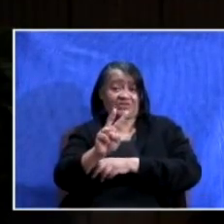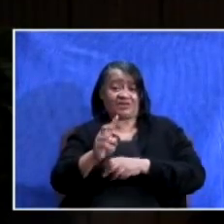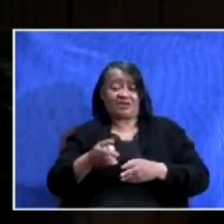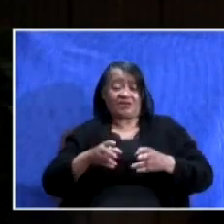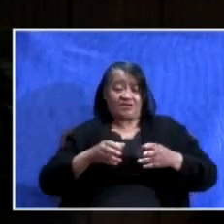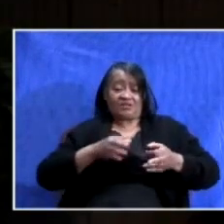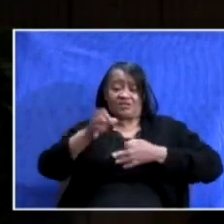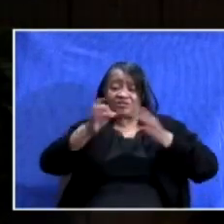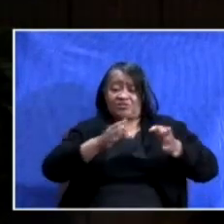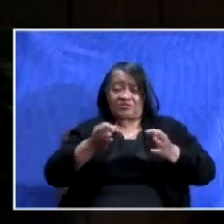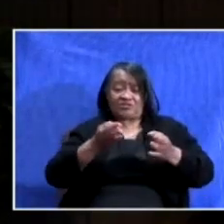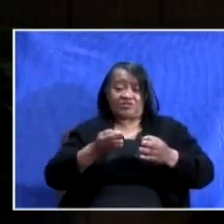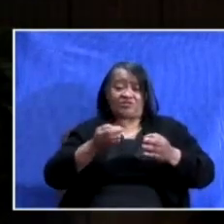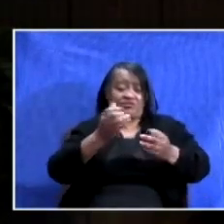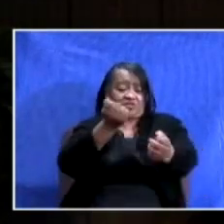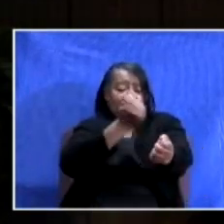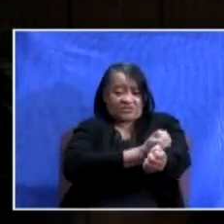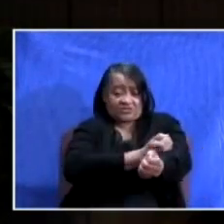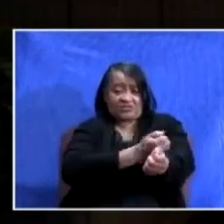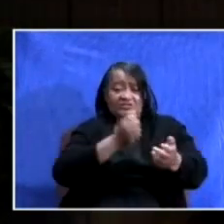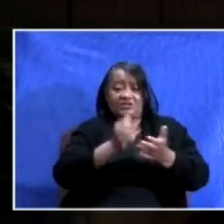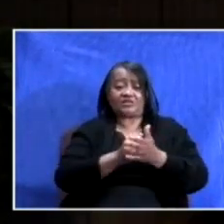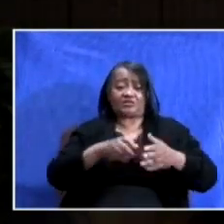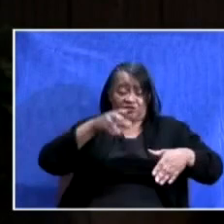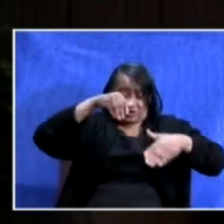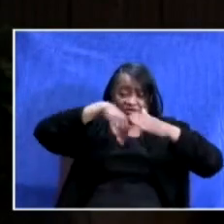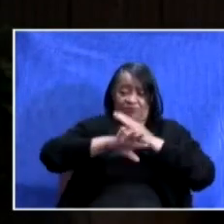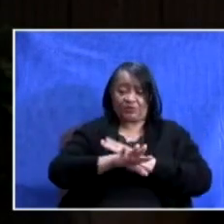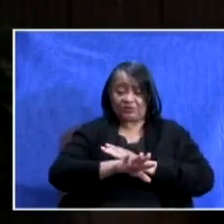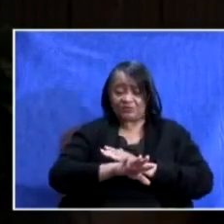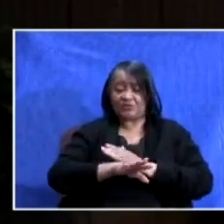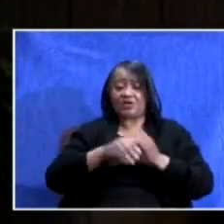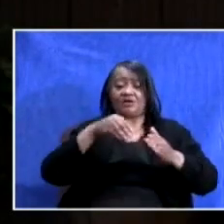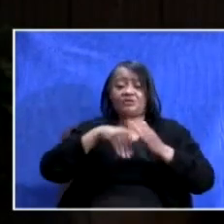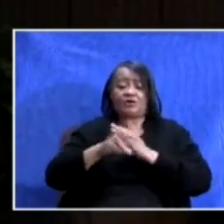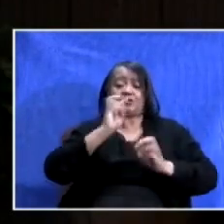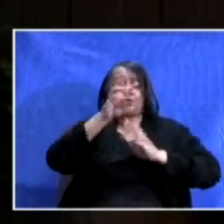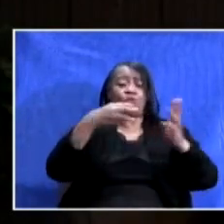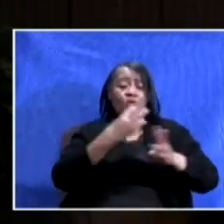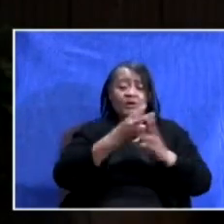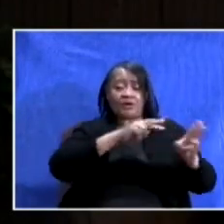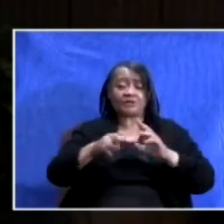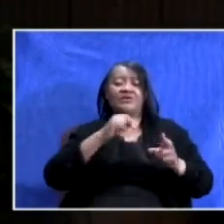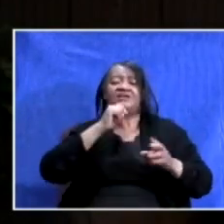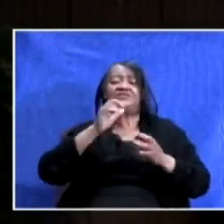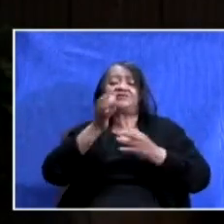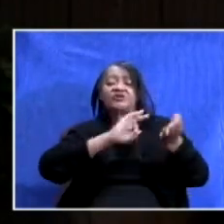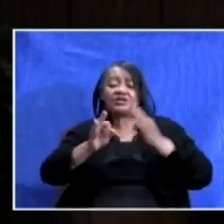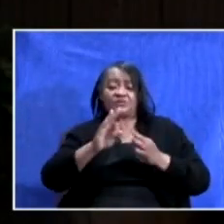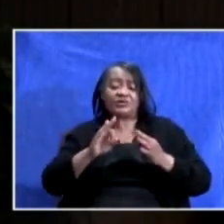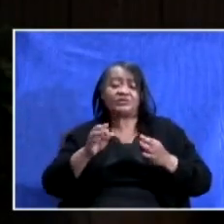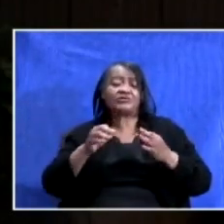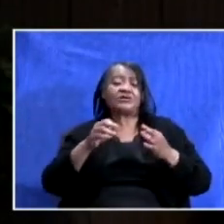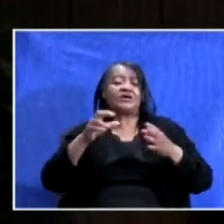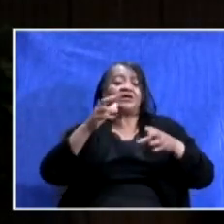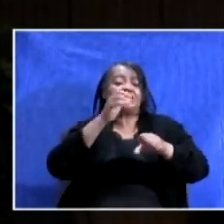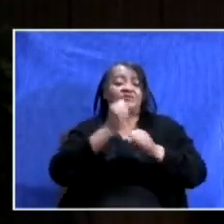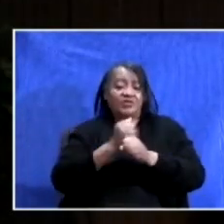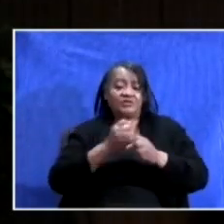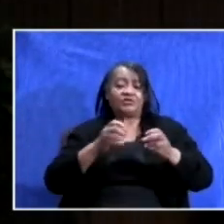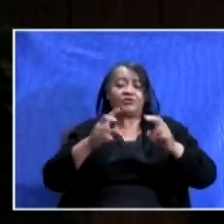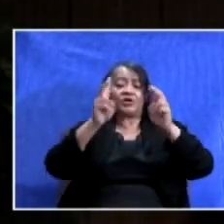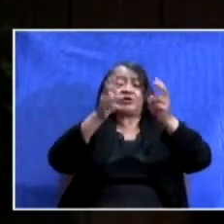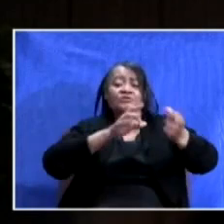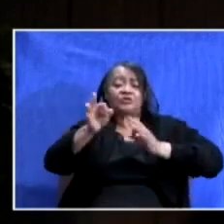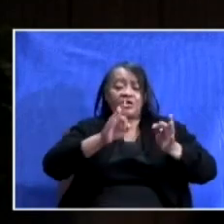eisegesis interjecting into the text their worldview instead of pulling out of the text, exegeting from the